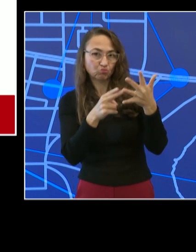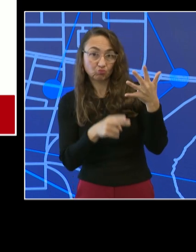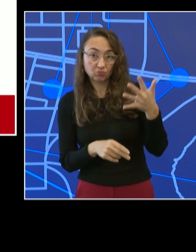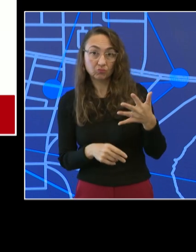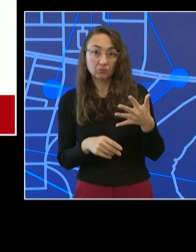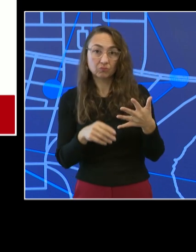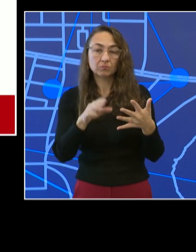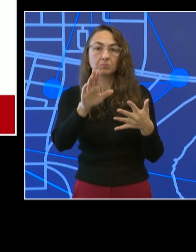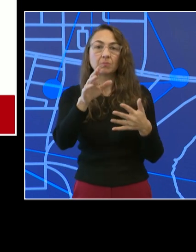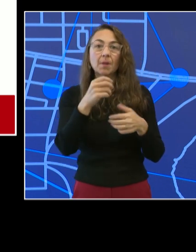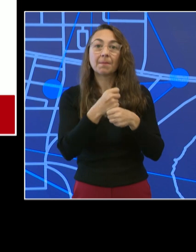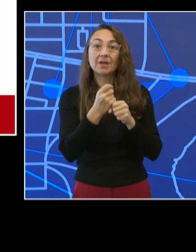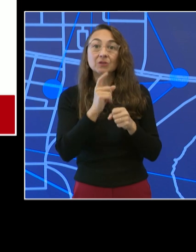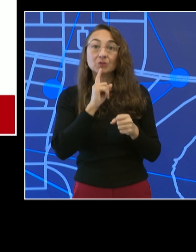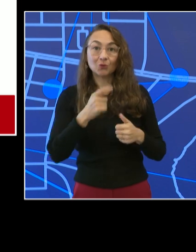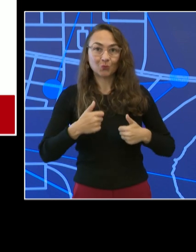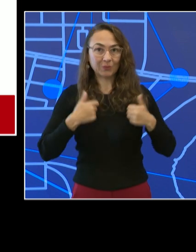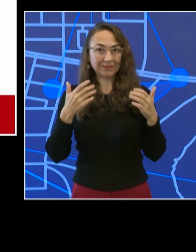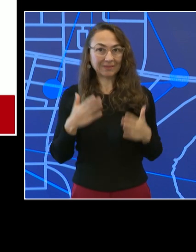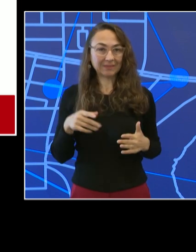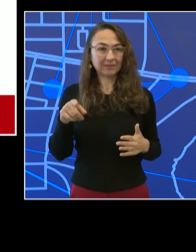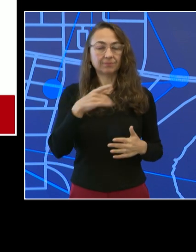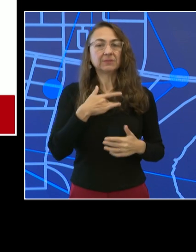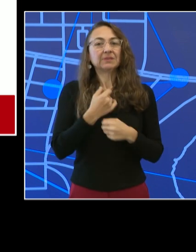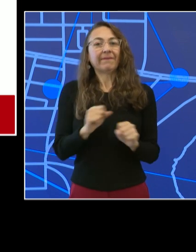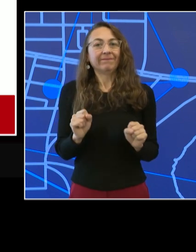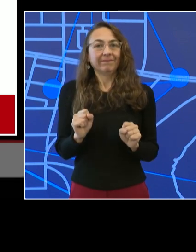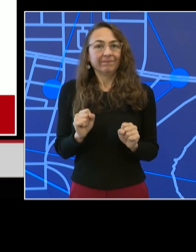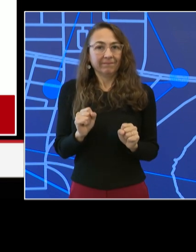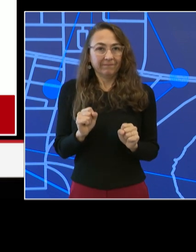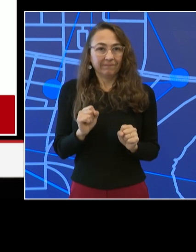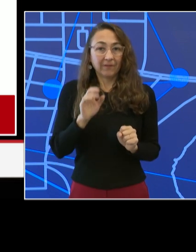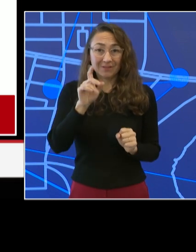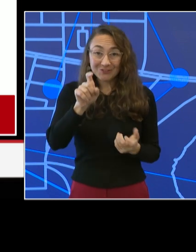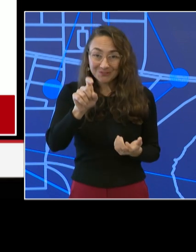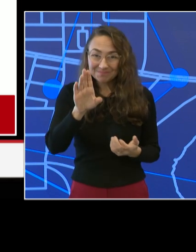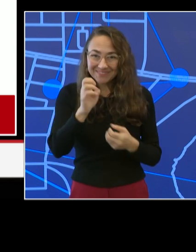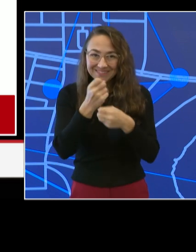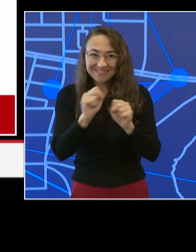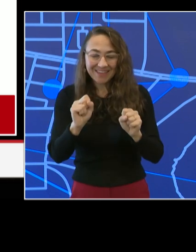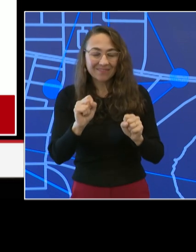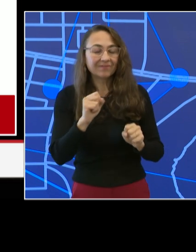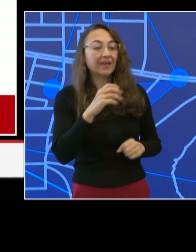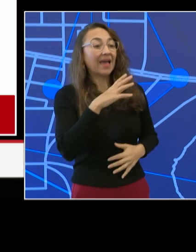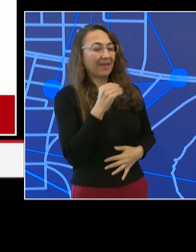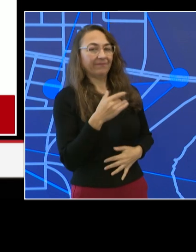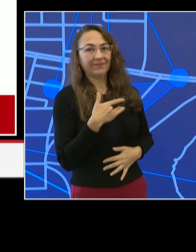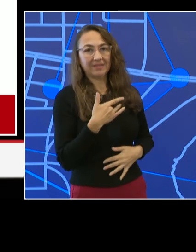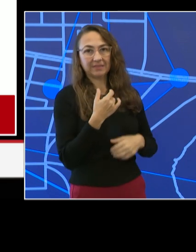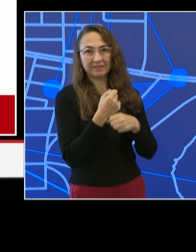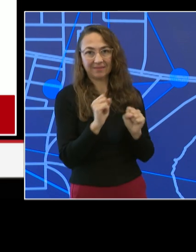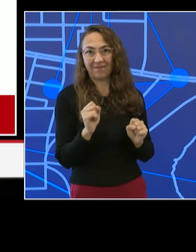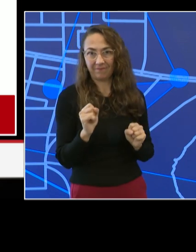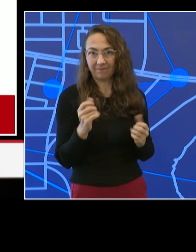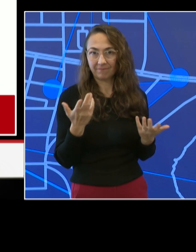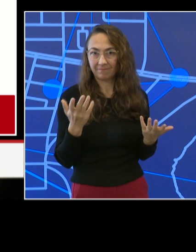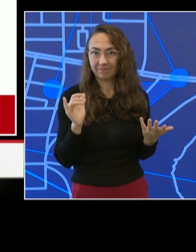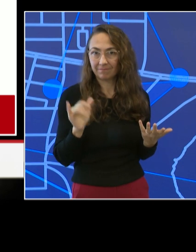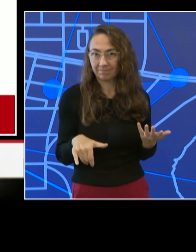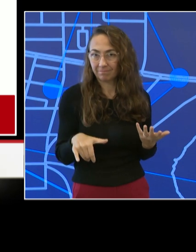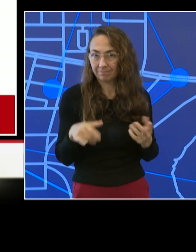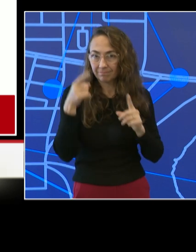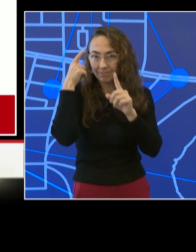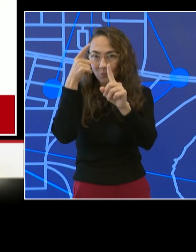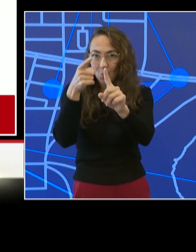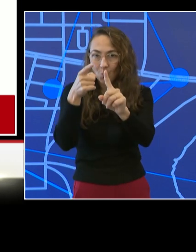feel safe. We often say that being safe and feeling safe are key priorities of ours in public safety. And so